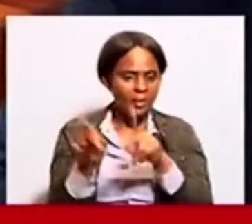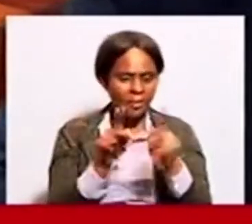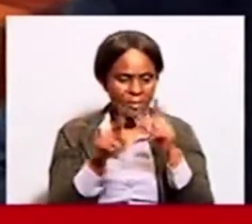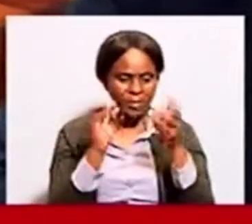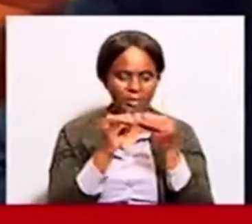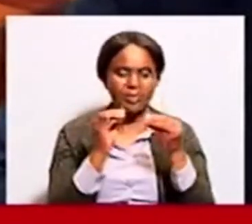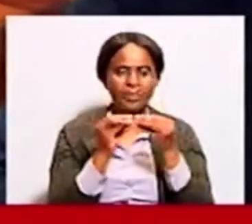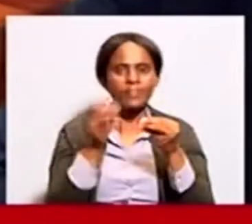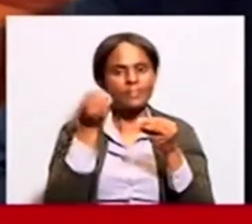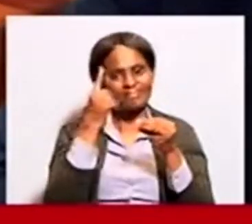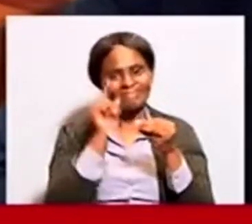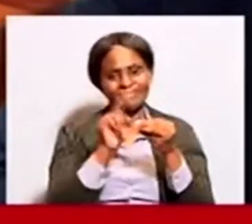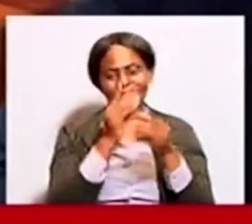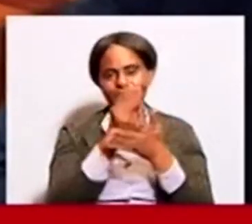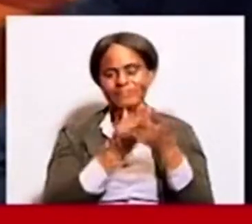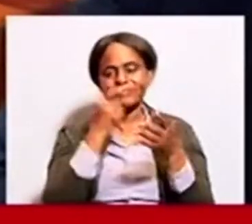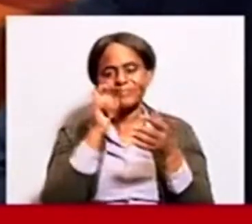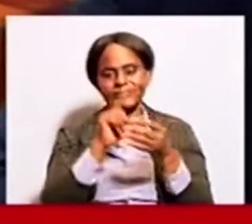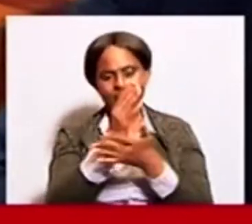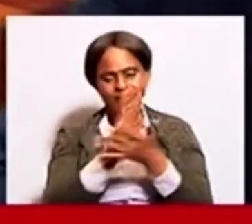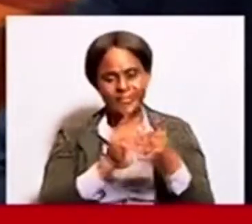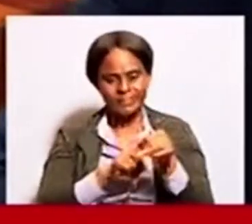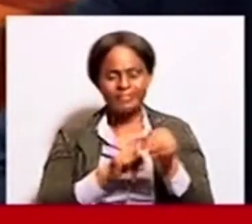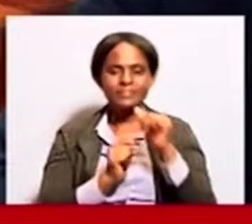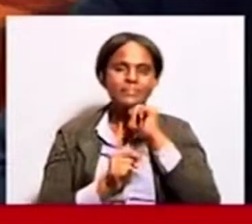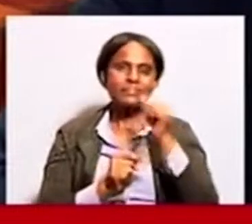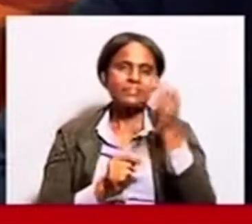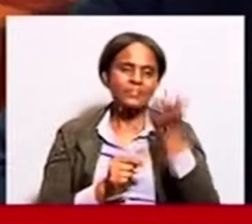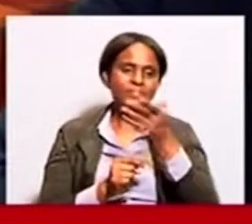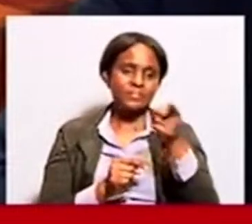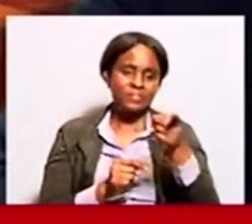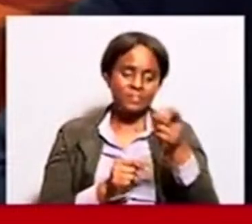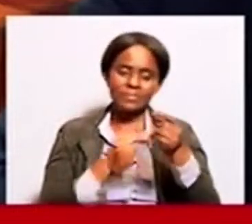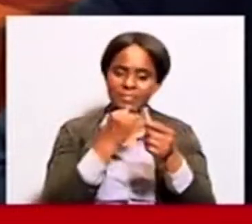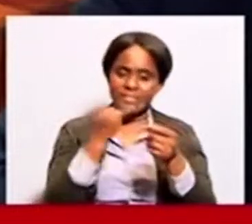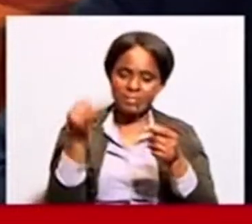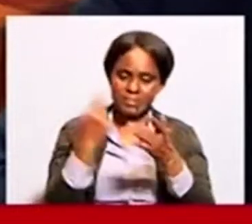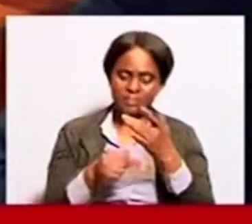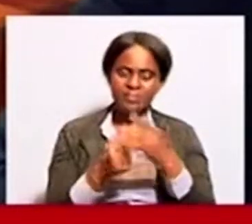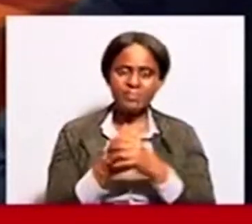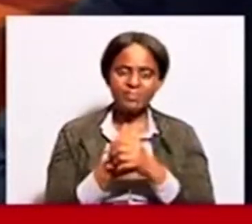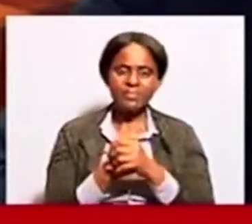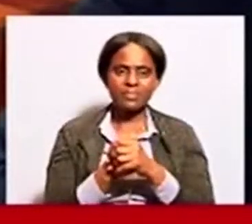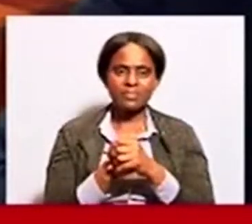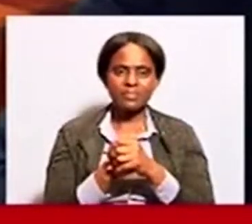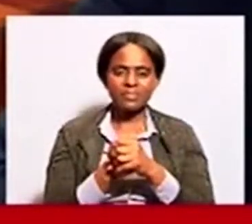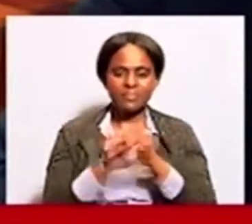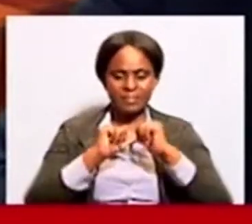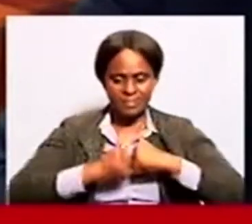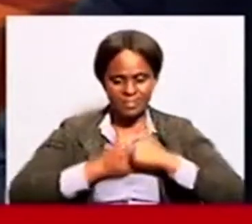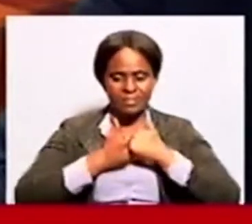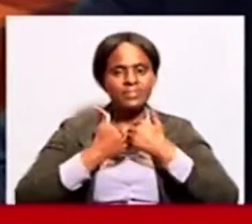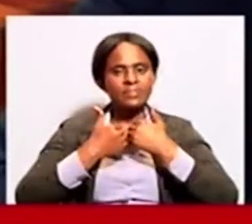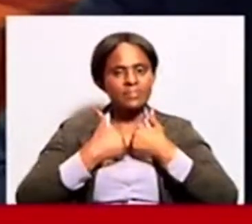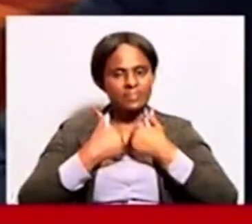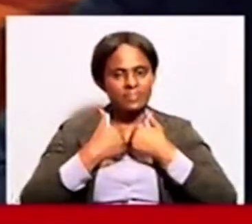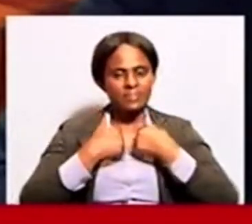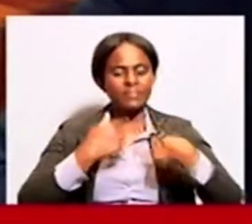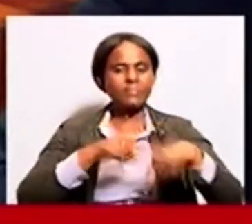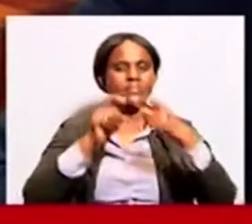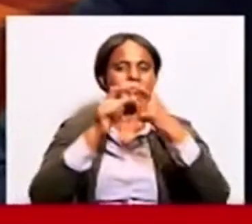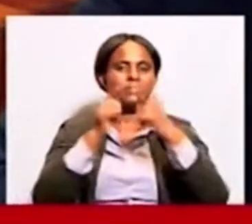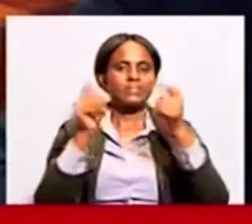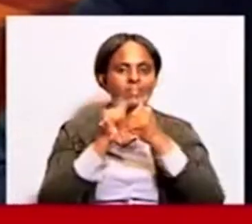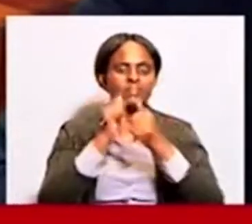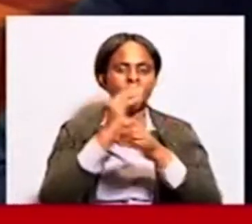or less would understand some instructions, sometimes would not. So these were the issues that we incurred as challenges with the